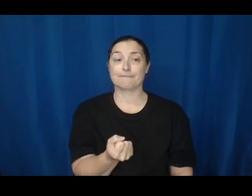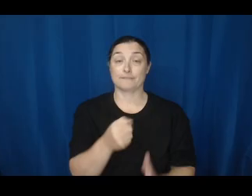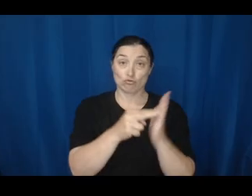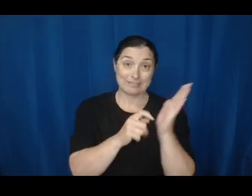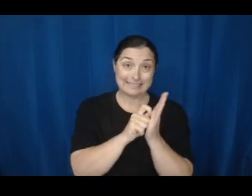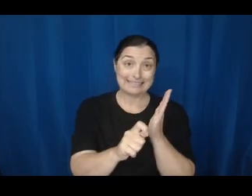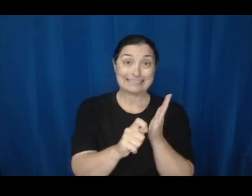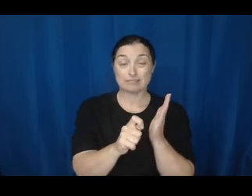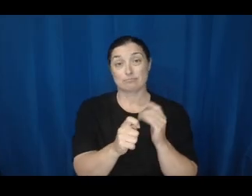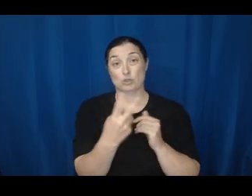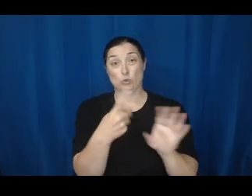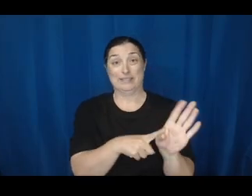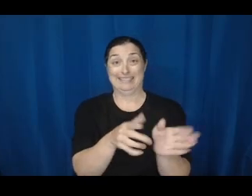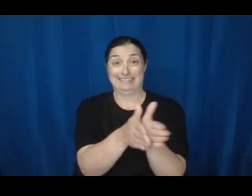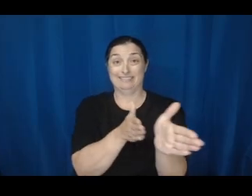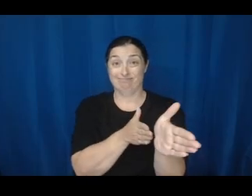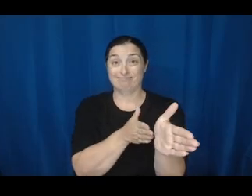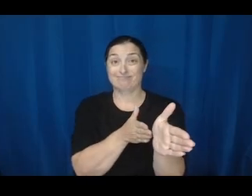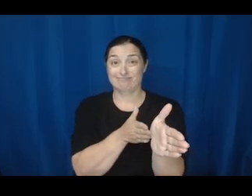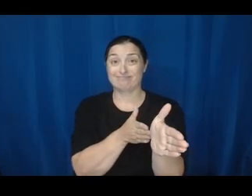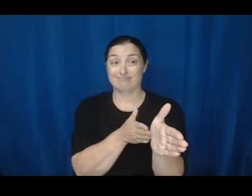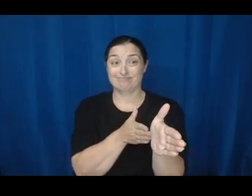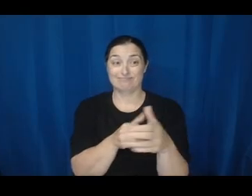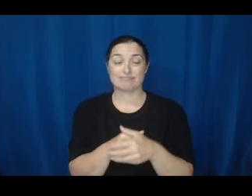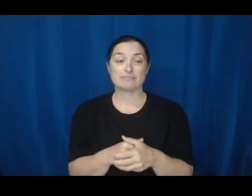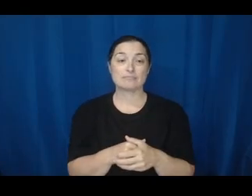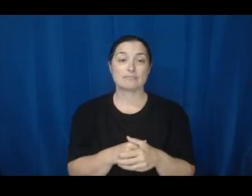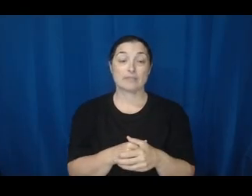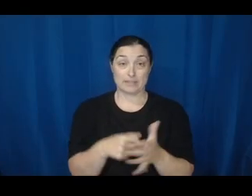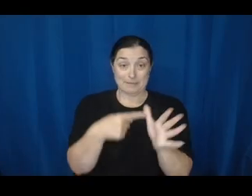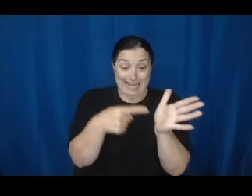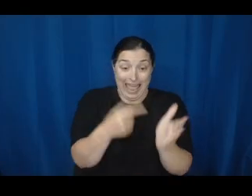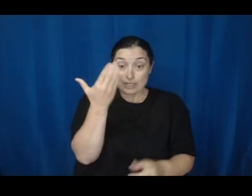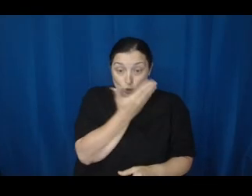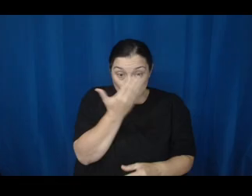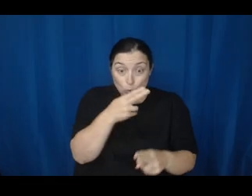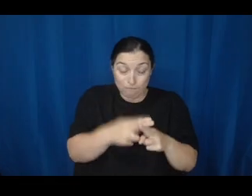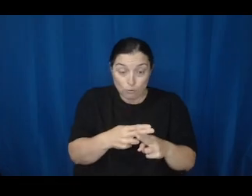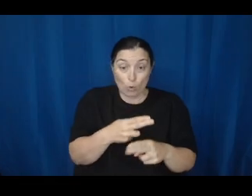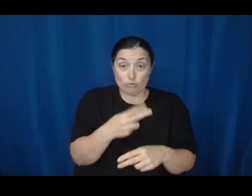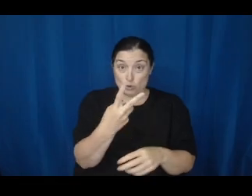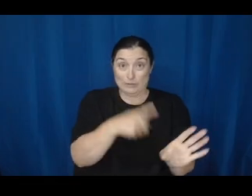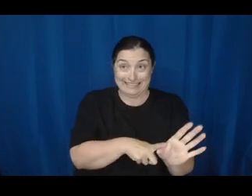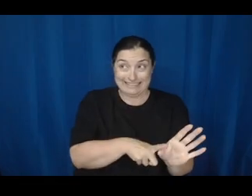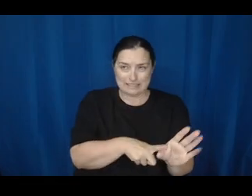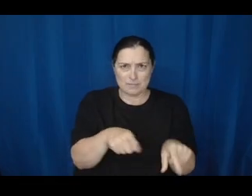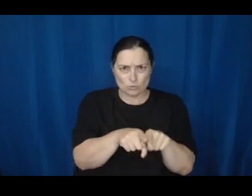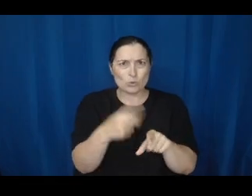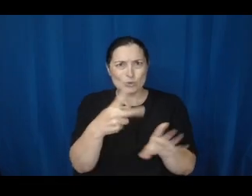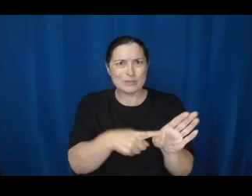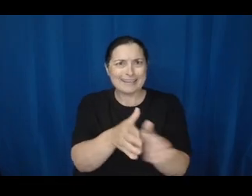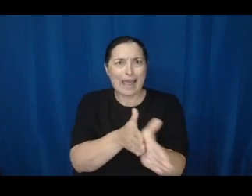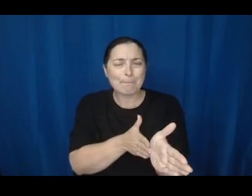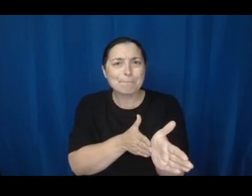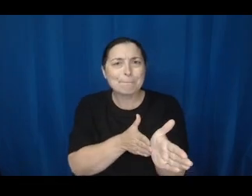is about 2 years. Okay, so they have been in school for 2 years, and there's about 2 years gap in terms of what they can do